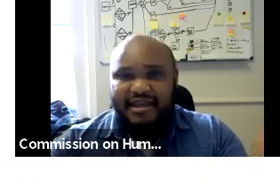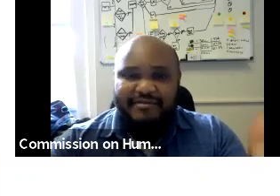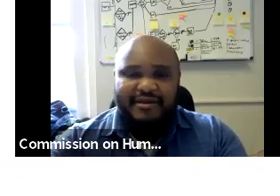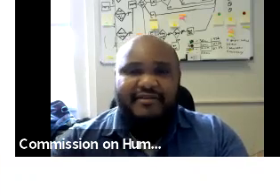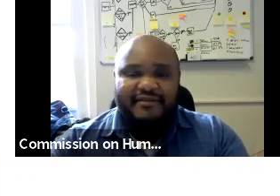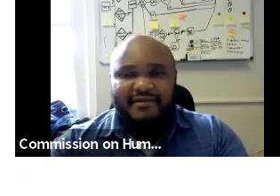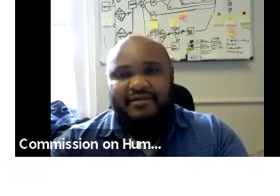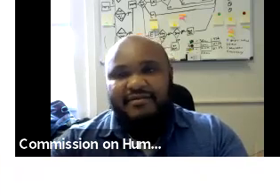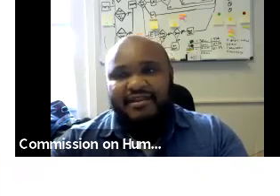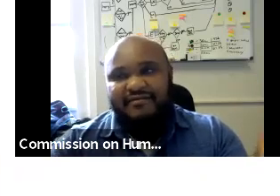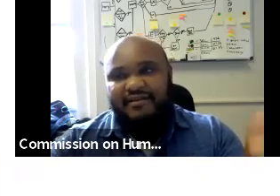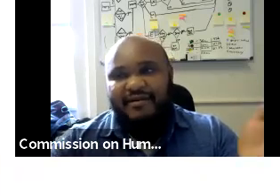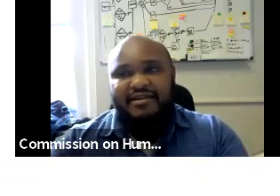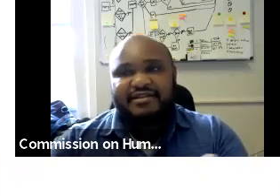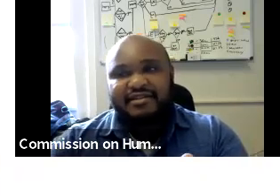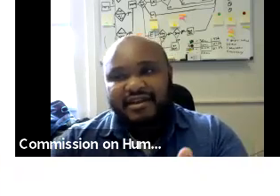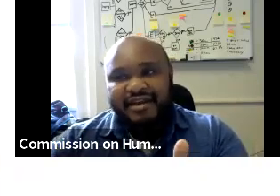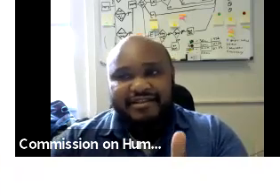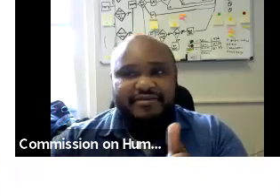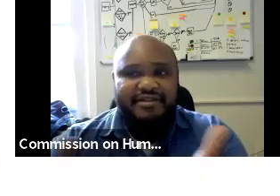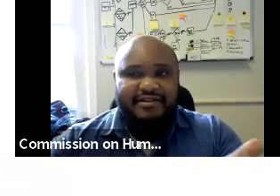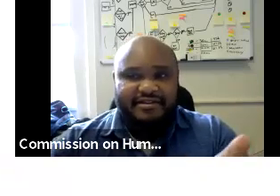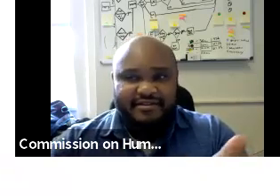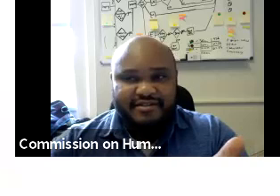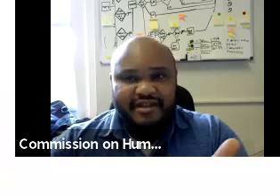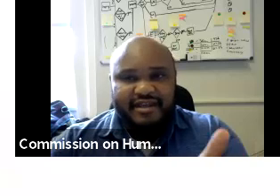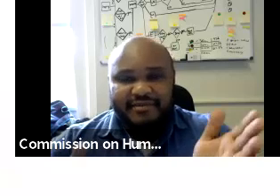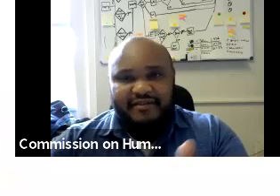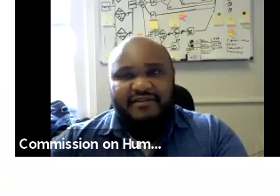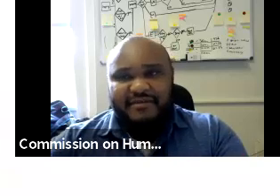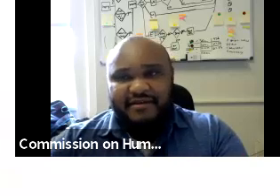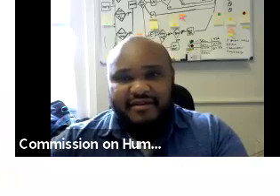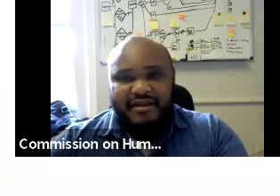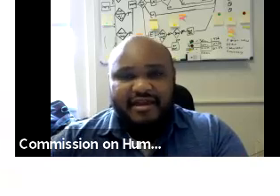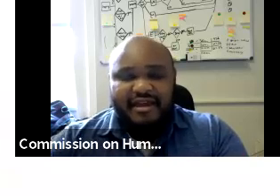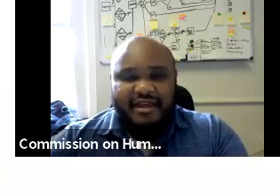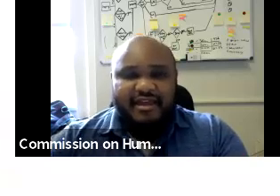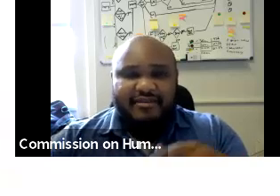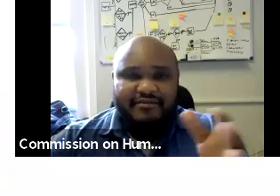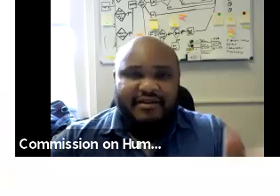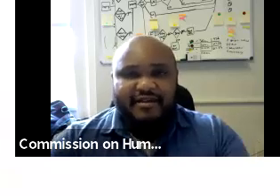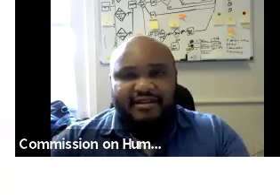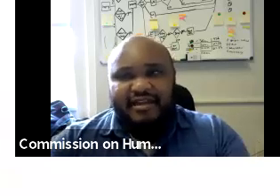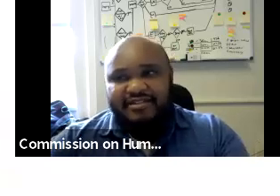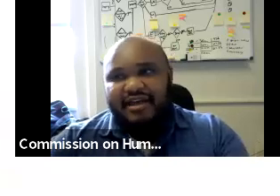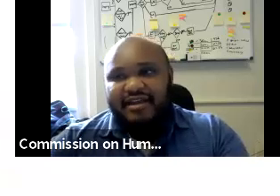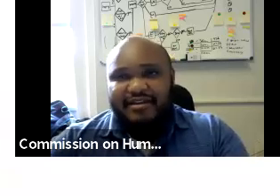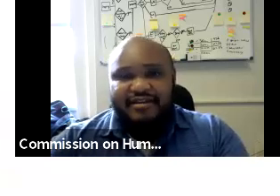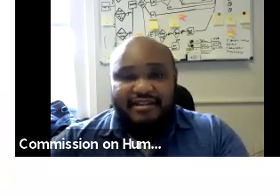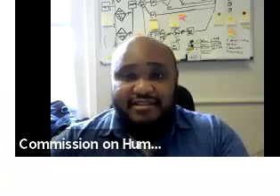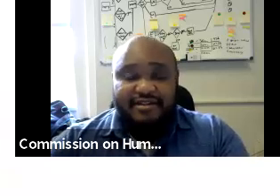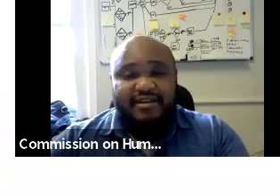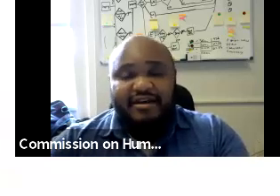sexes, male and female, and then we imagine two genders, male and female. In reality, that's